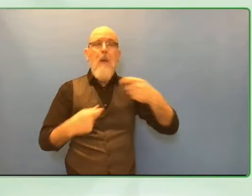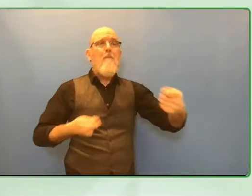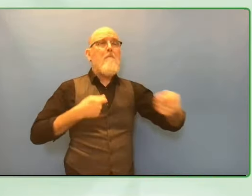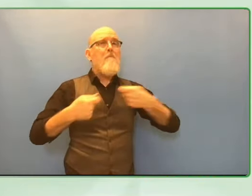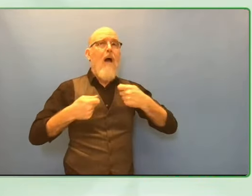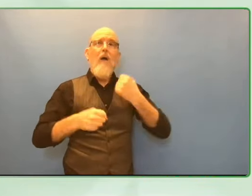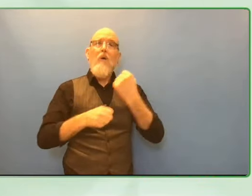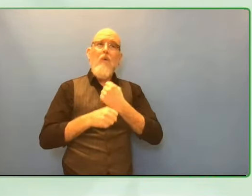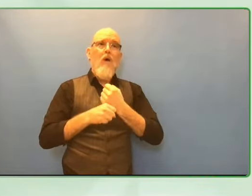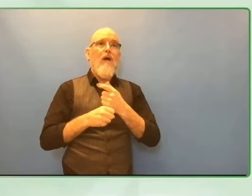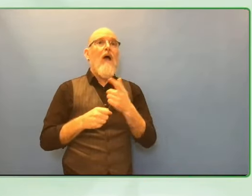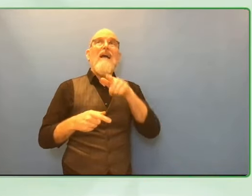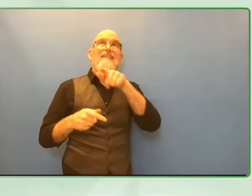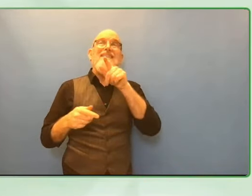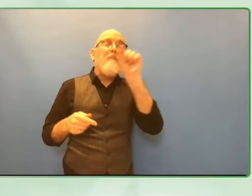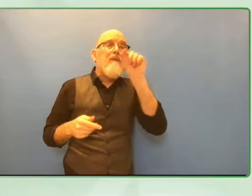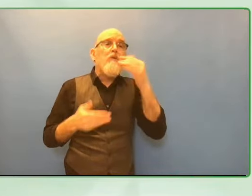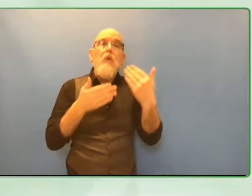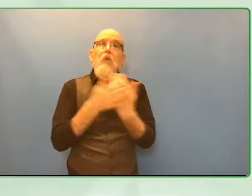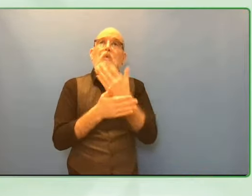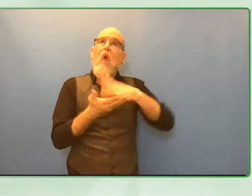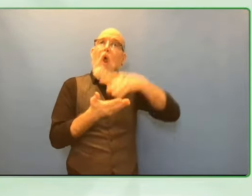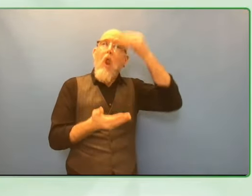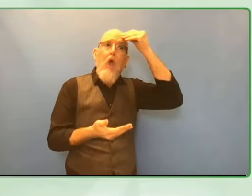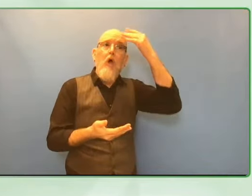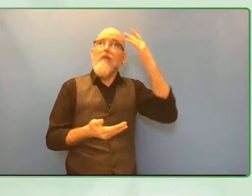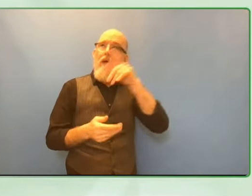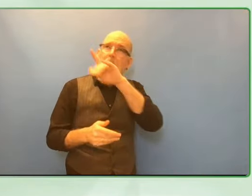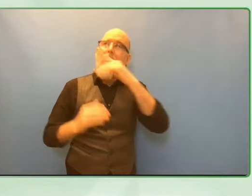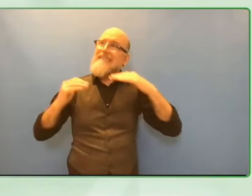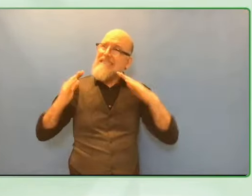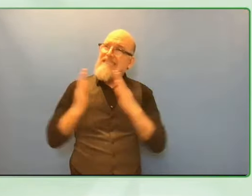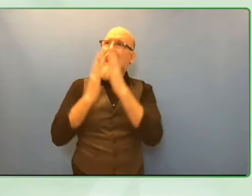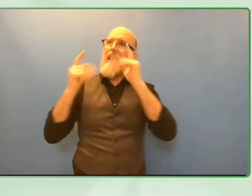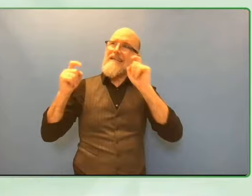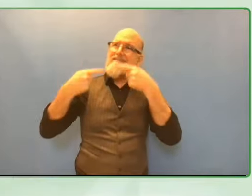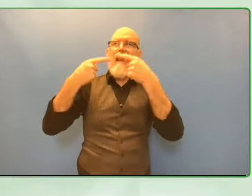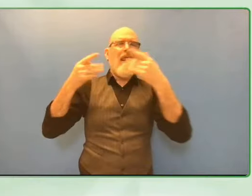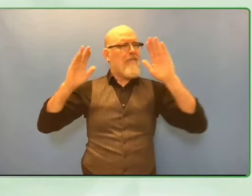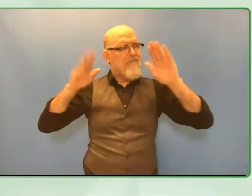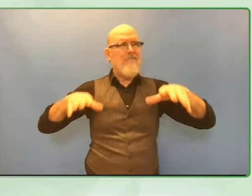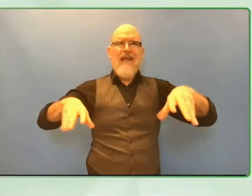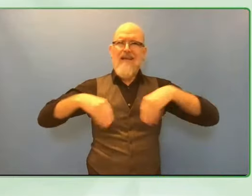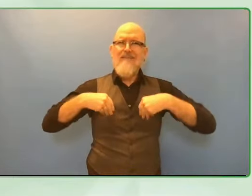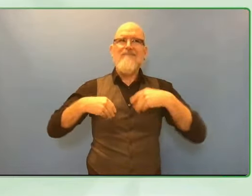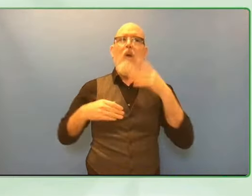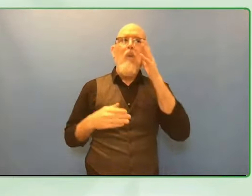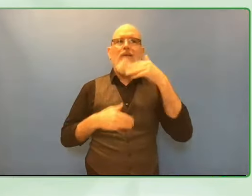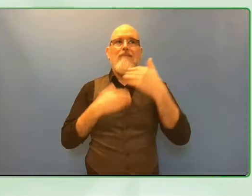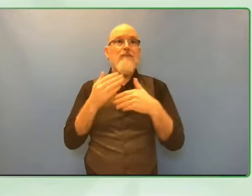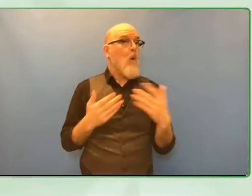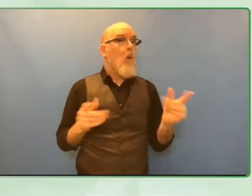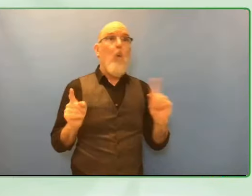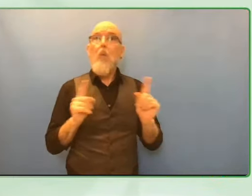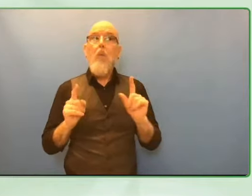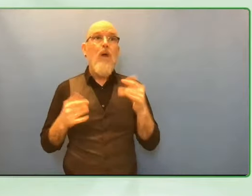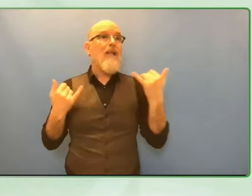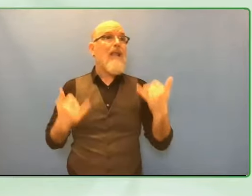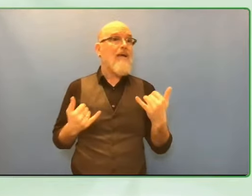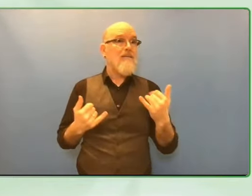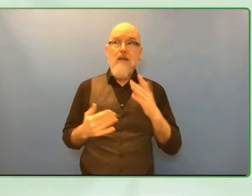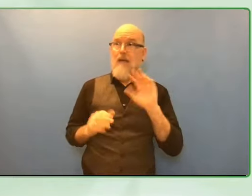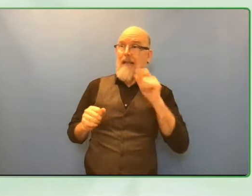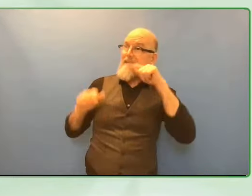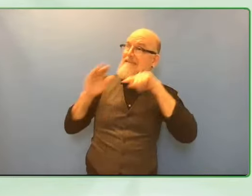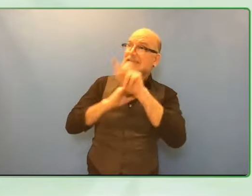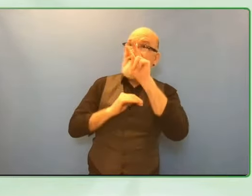Great. Thank you very much. And can we go on to any website to look at your website? Is it